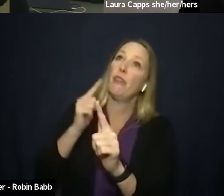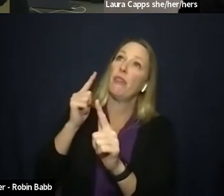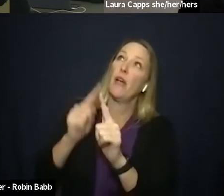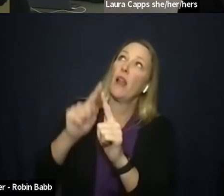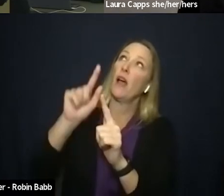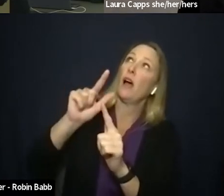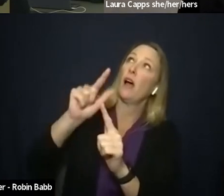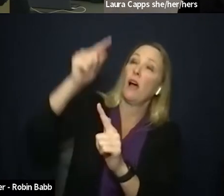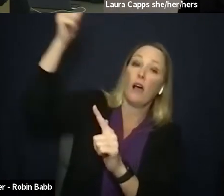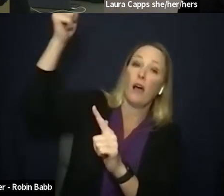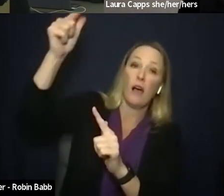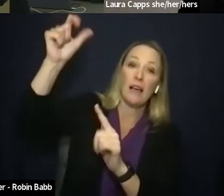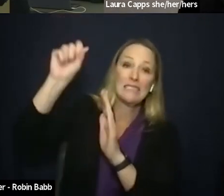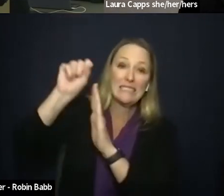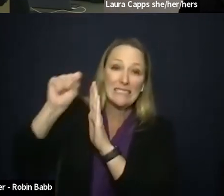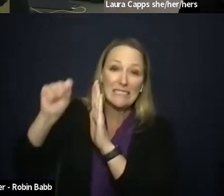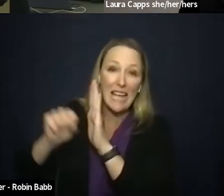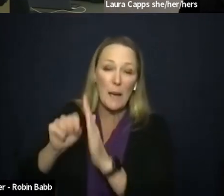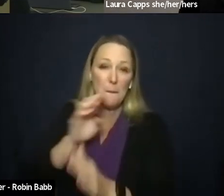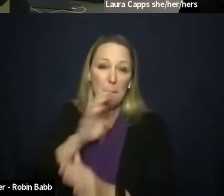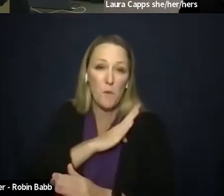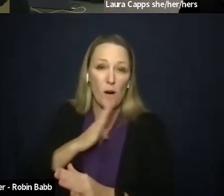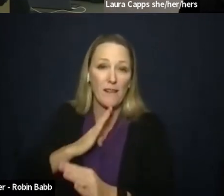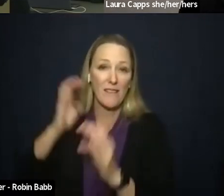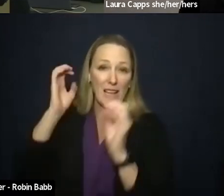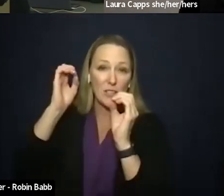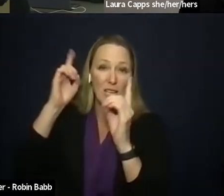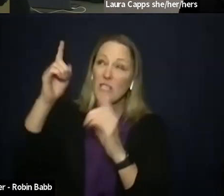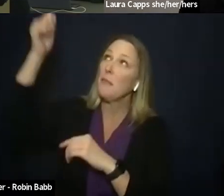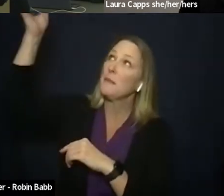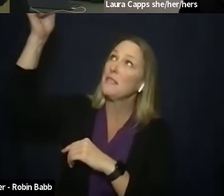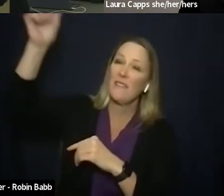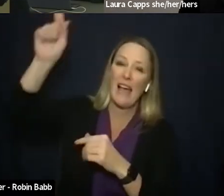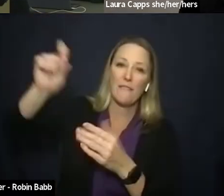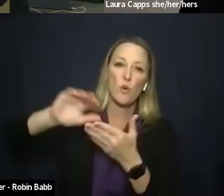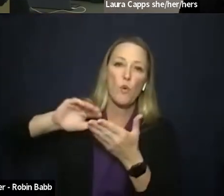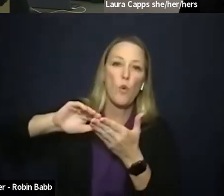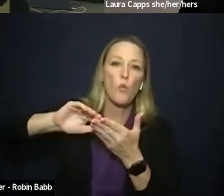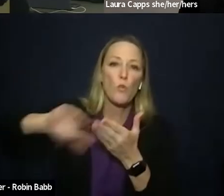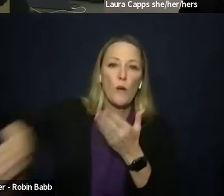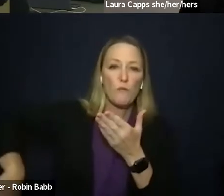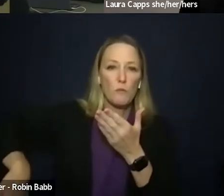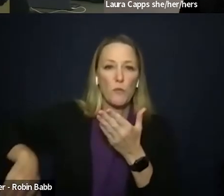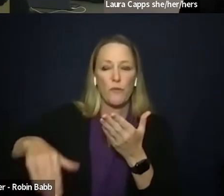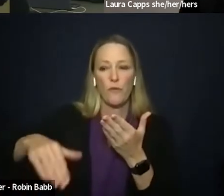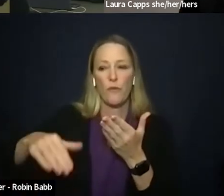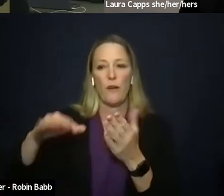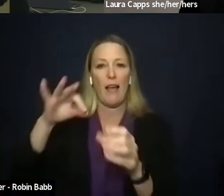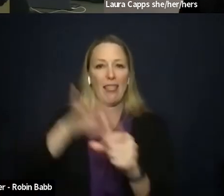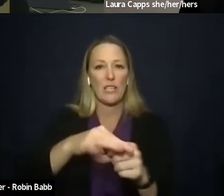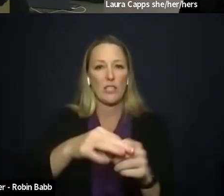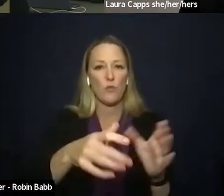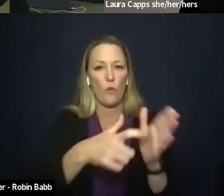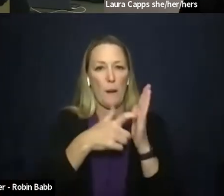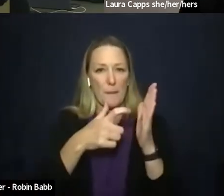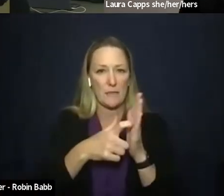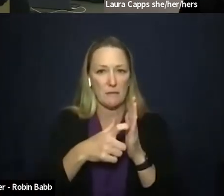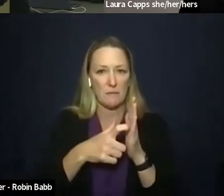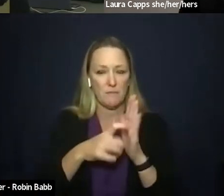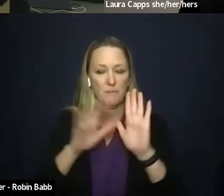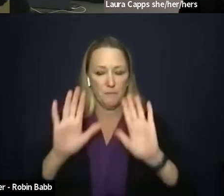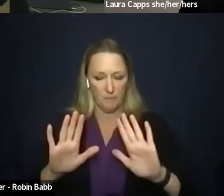by the state board of education to waive the district election in order to do